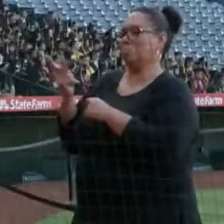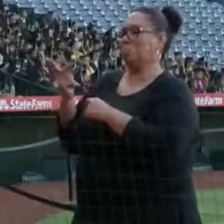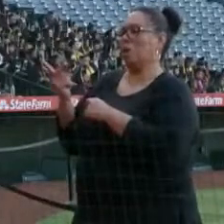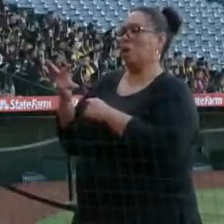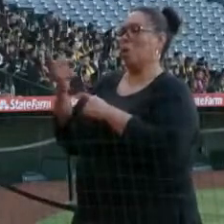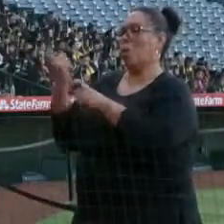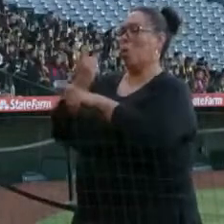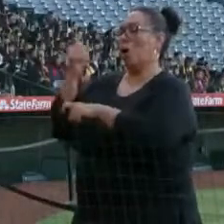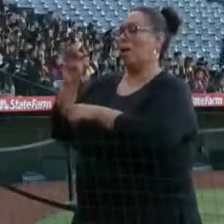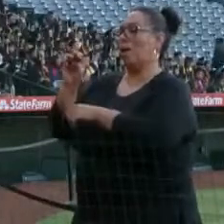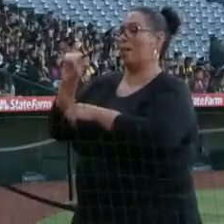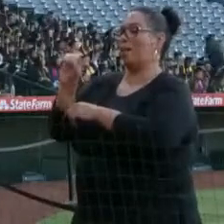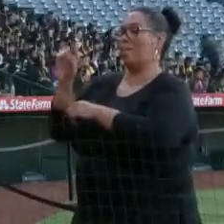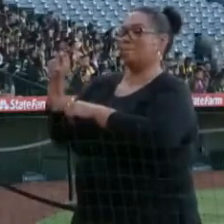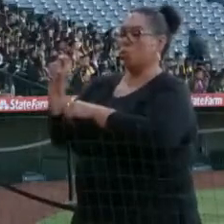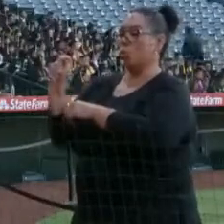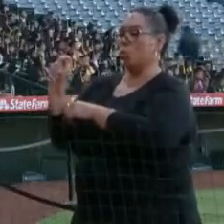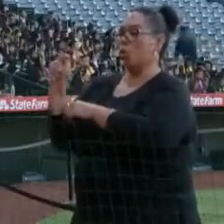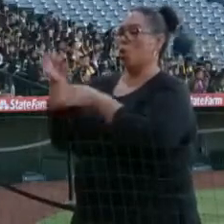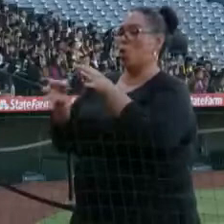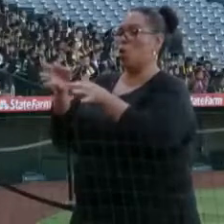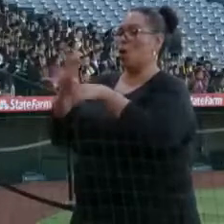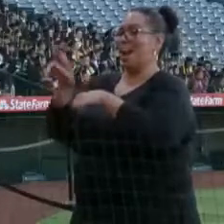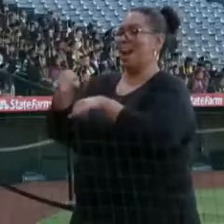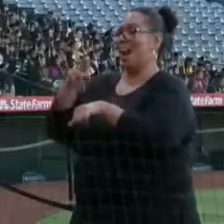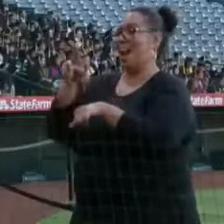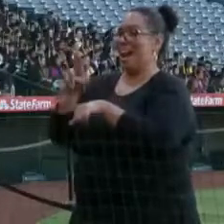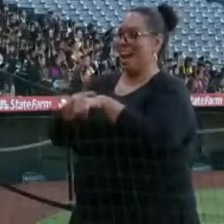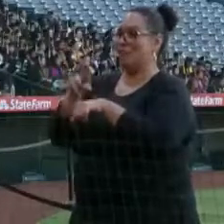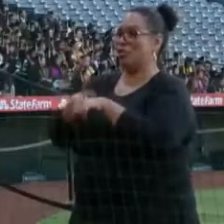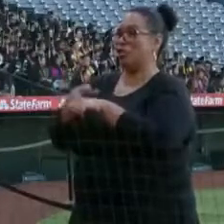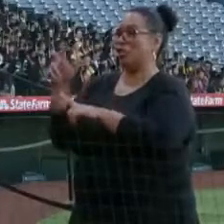Court National Championship in Written Briefs.